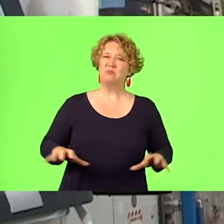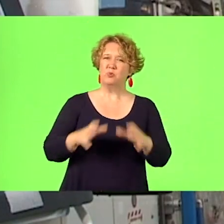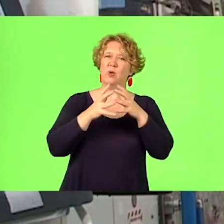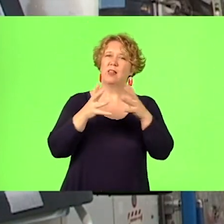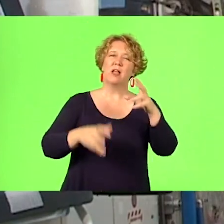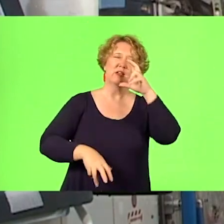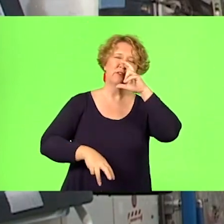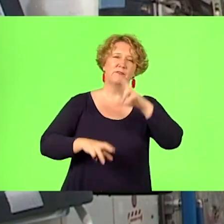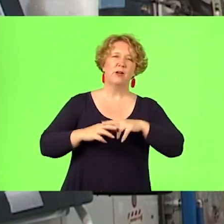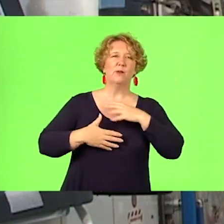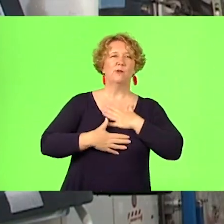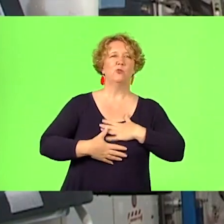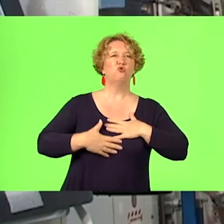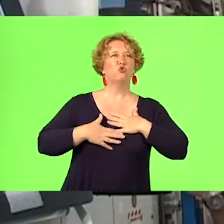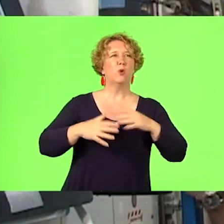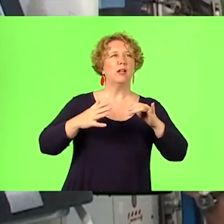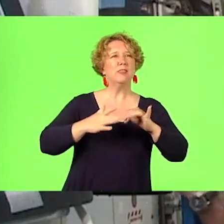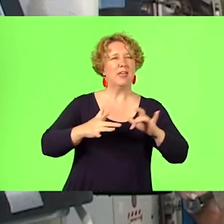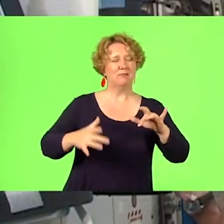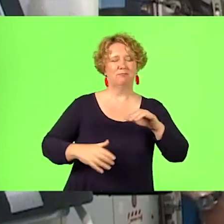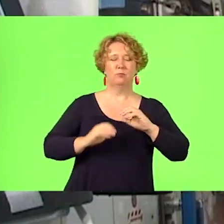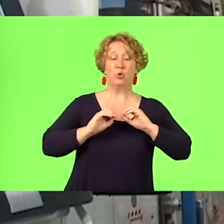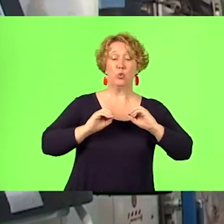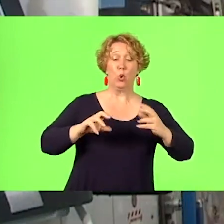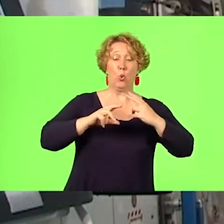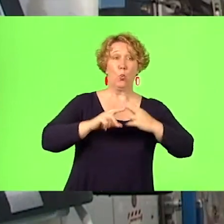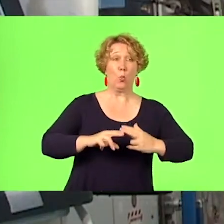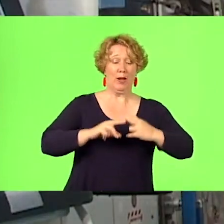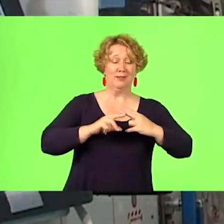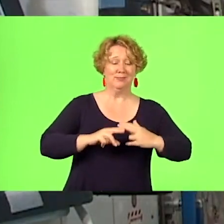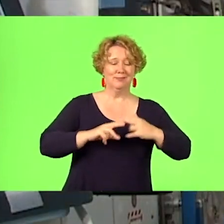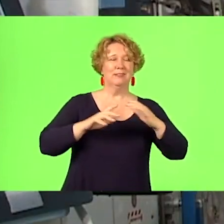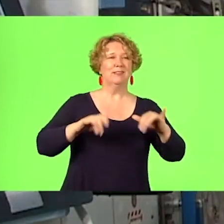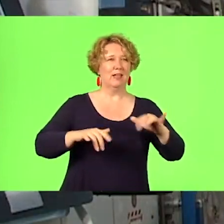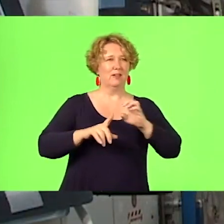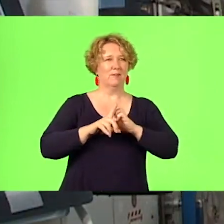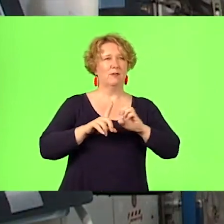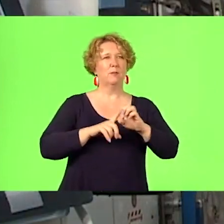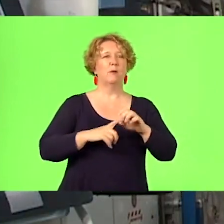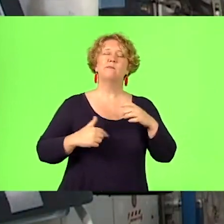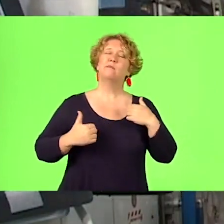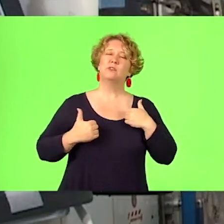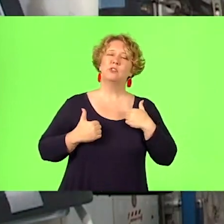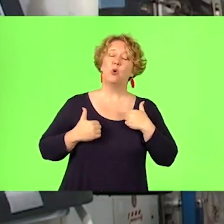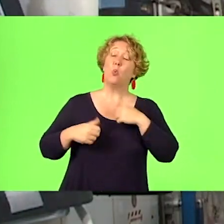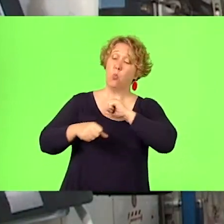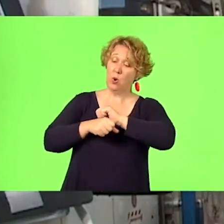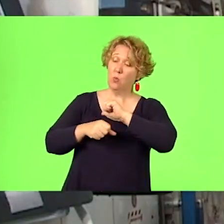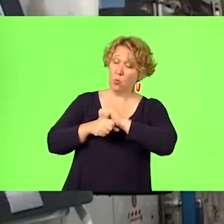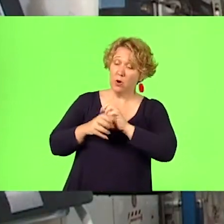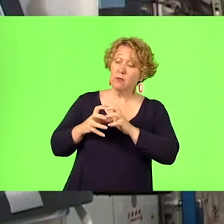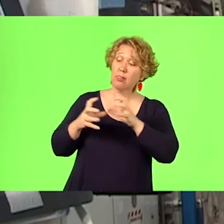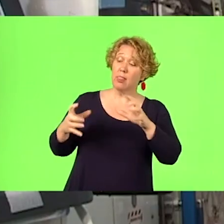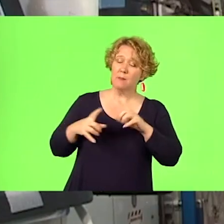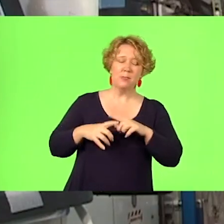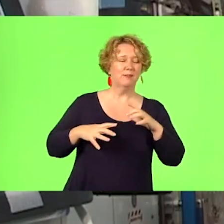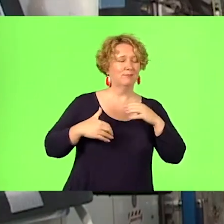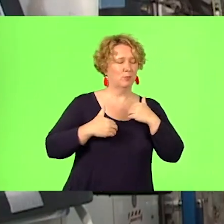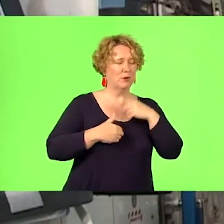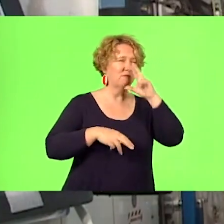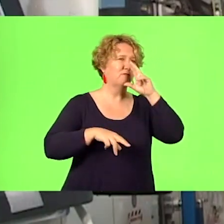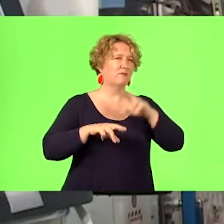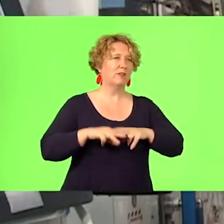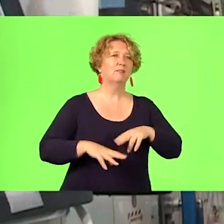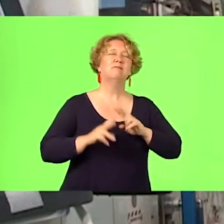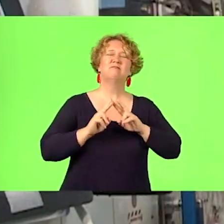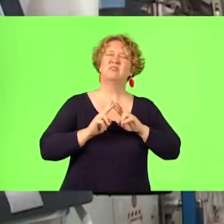weightless environment. We work a lot, obviously, but we also like to have some fun sometimes. So it's really cool to be in space. It's